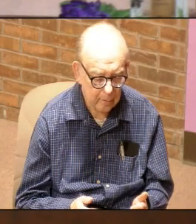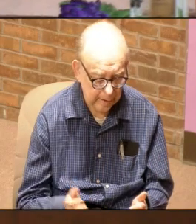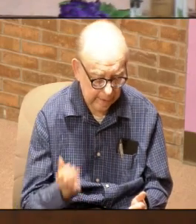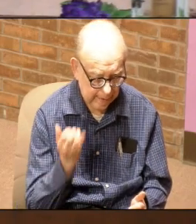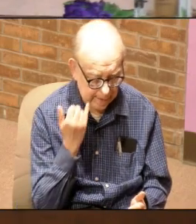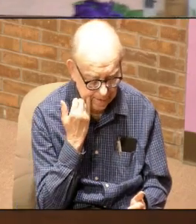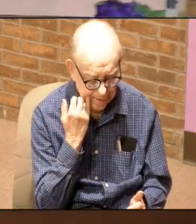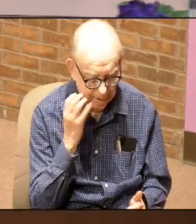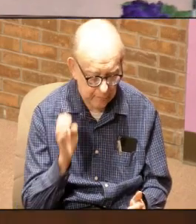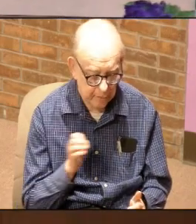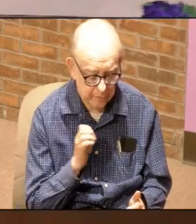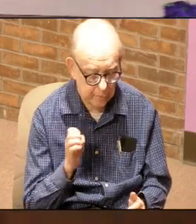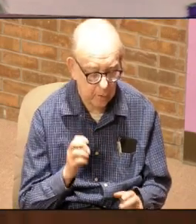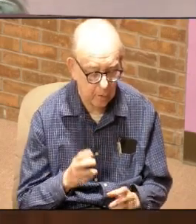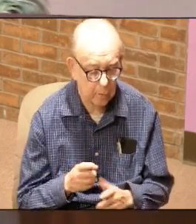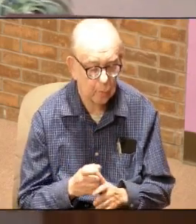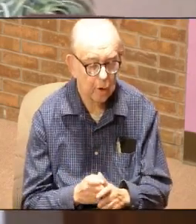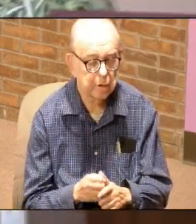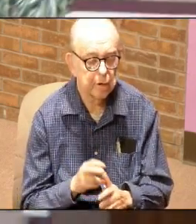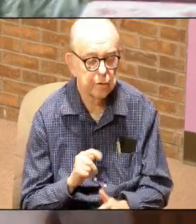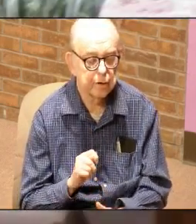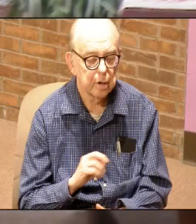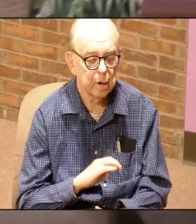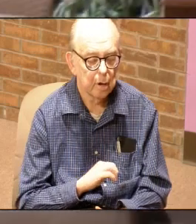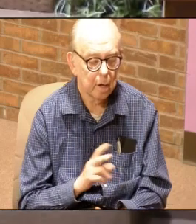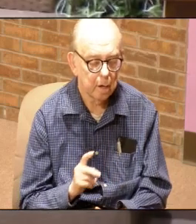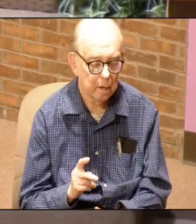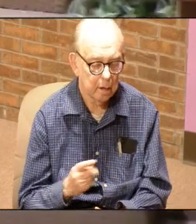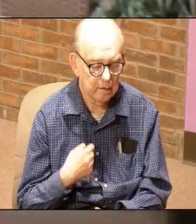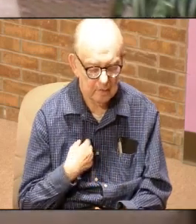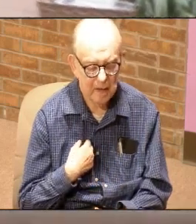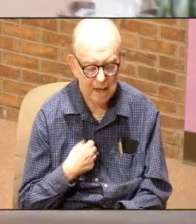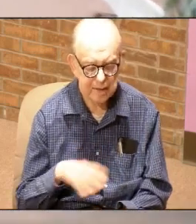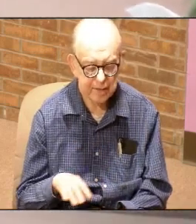If you've ever run track, I did